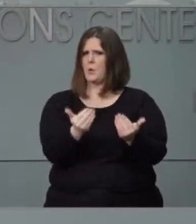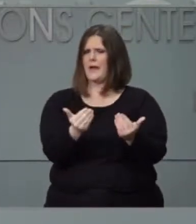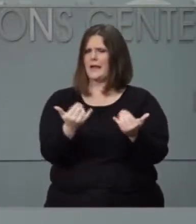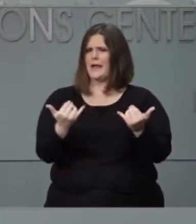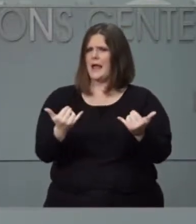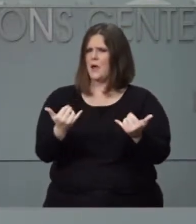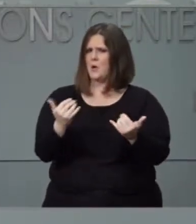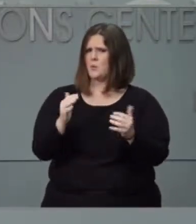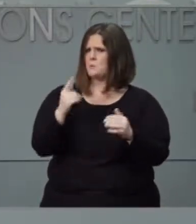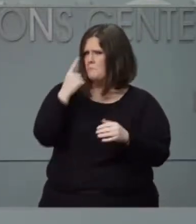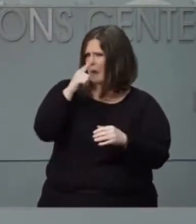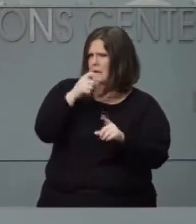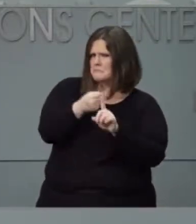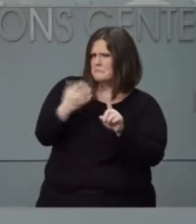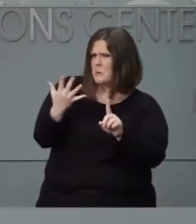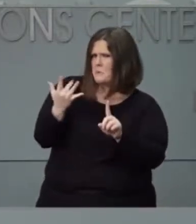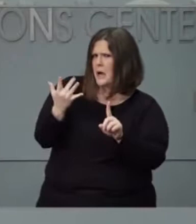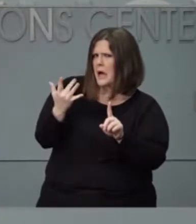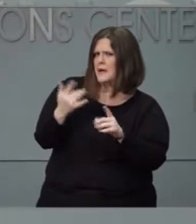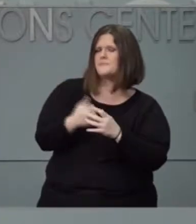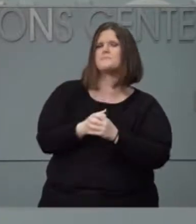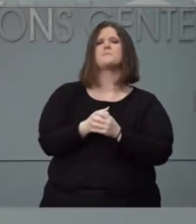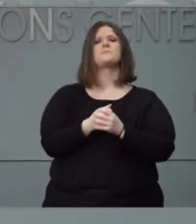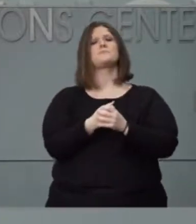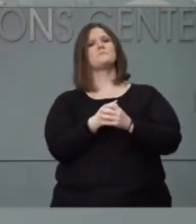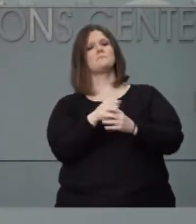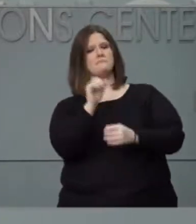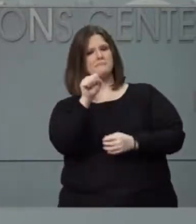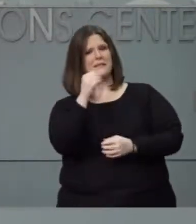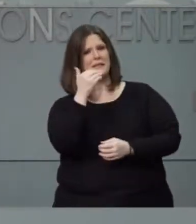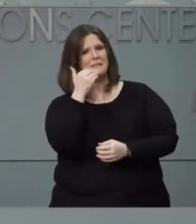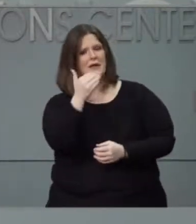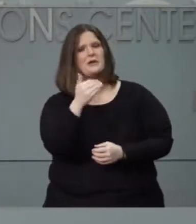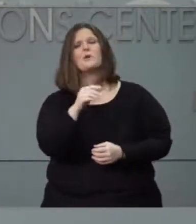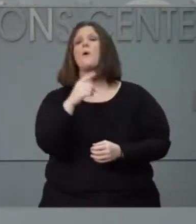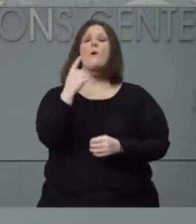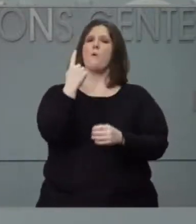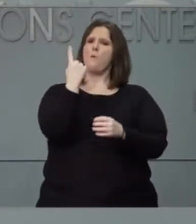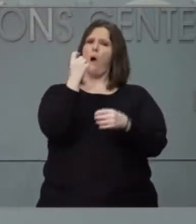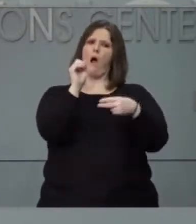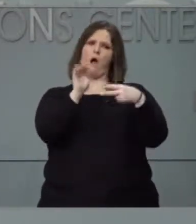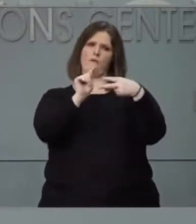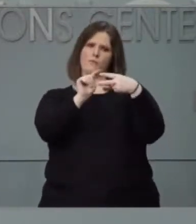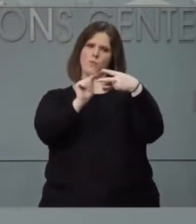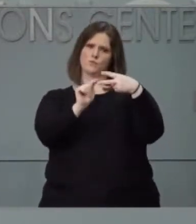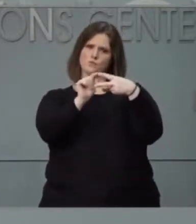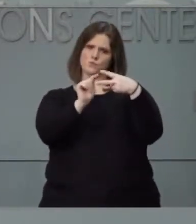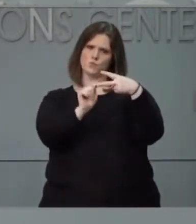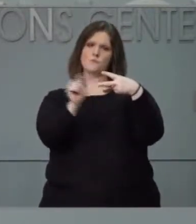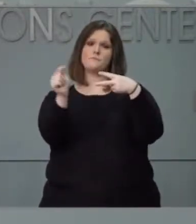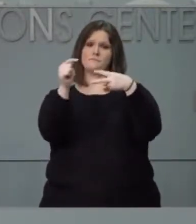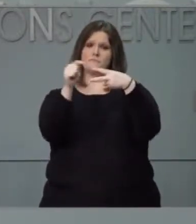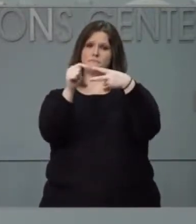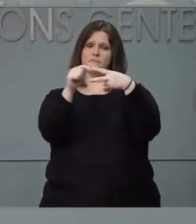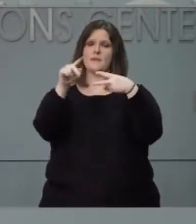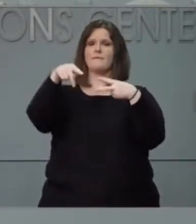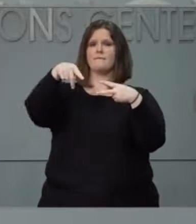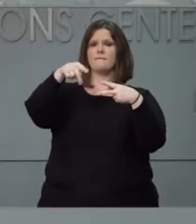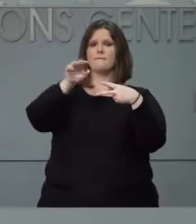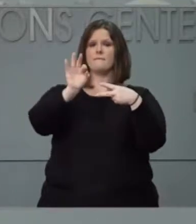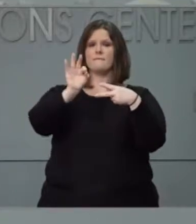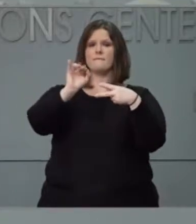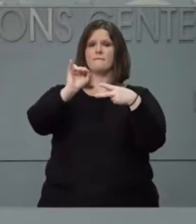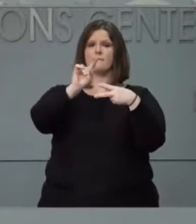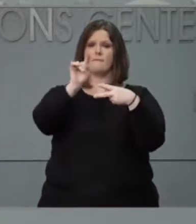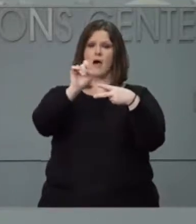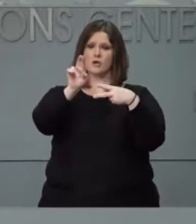great question. So for one of the two vaccines that are under consideration of the FDA, the Pfizer vaccine in